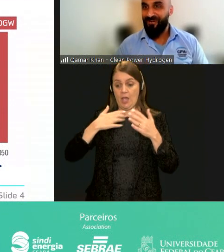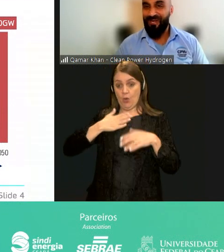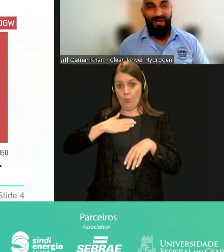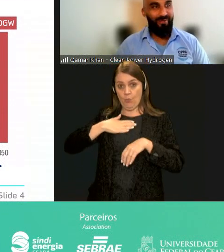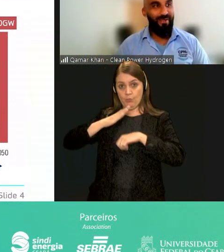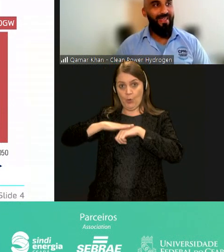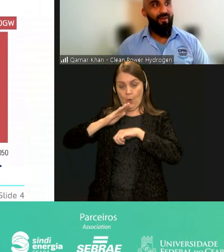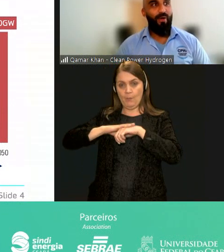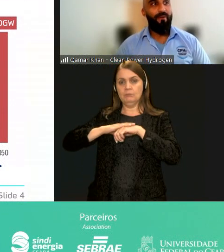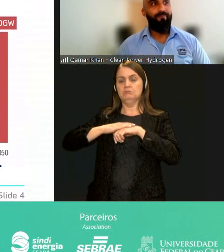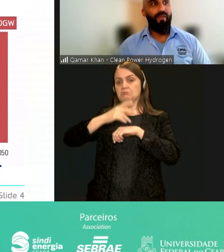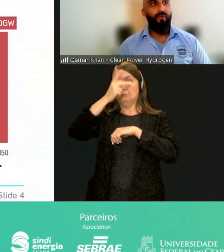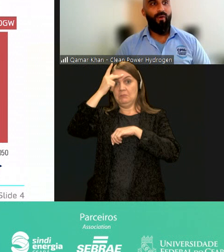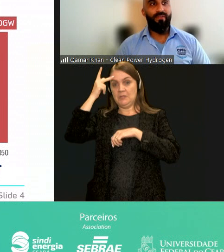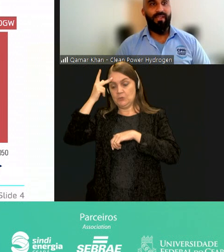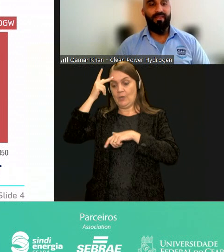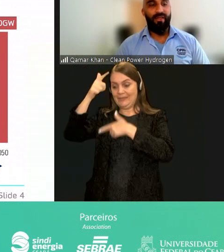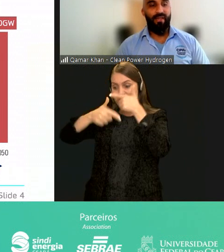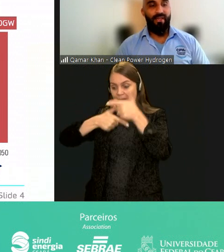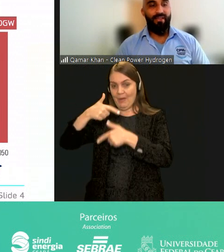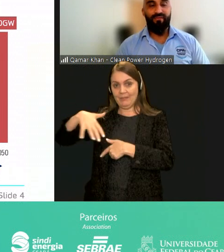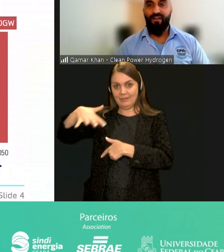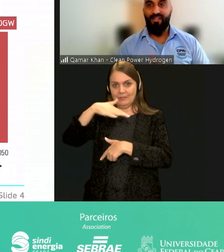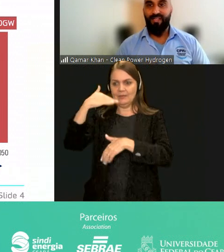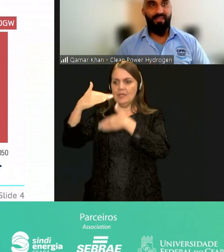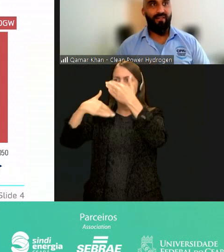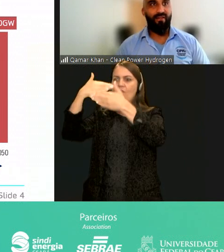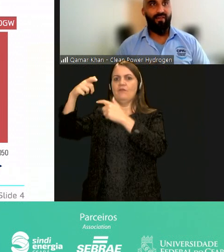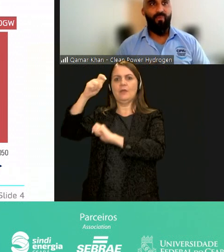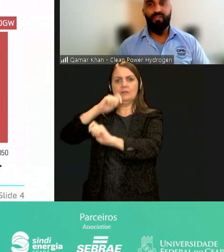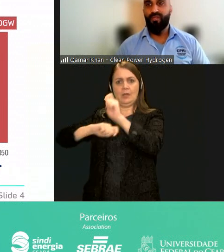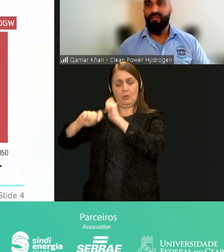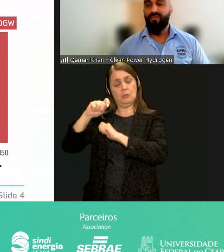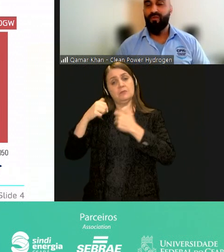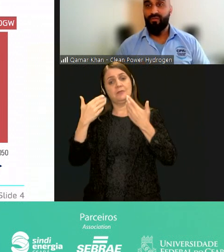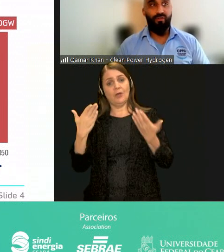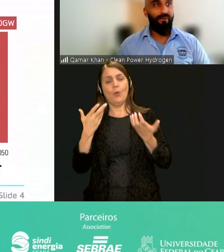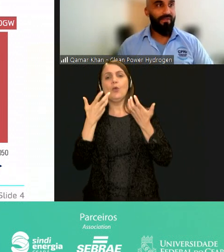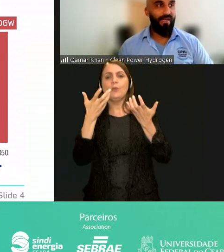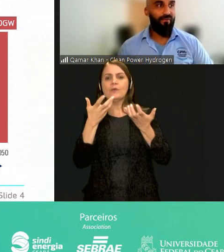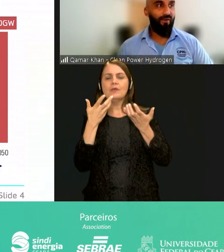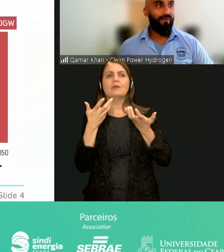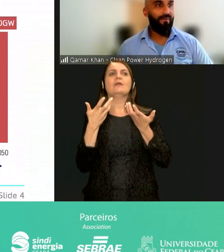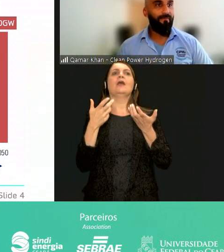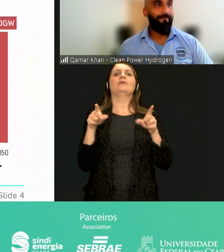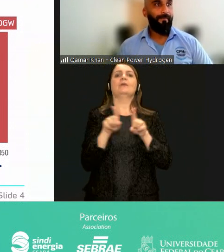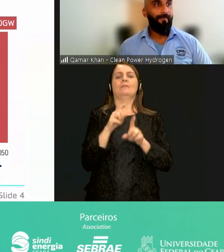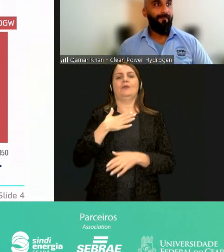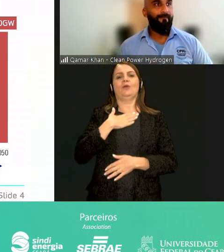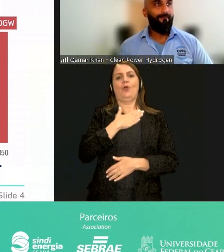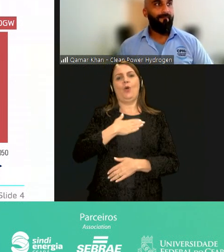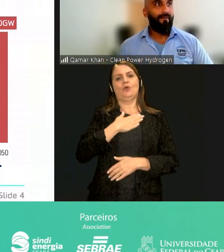that's not going to happen. But what I'm saying, that it's very exciting opportunity for us all to get involved in.